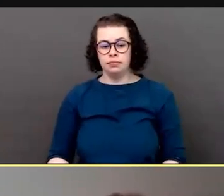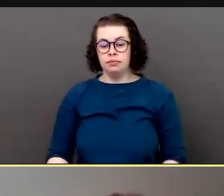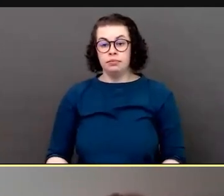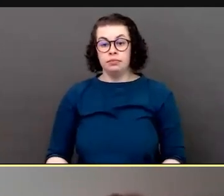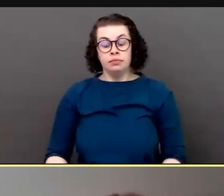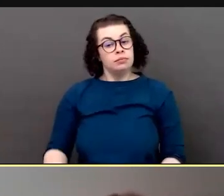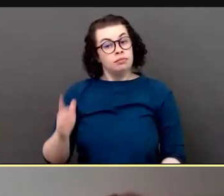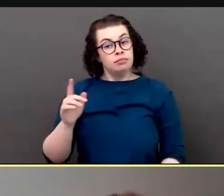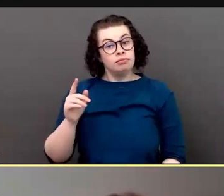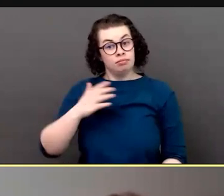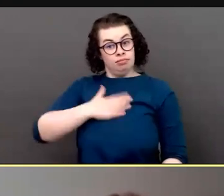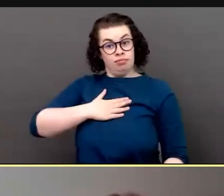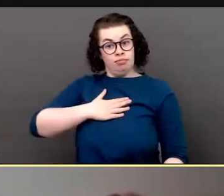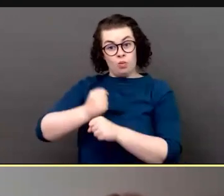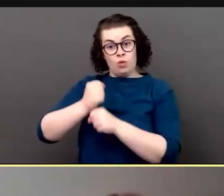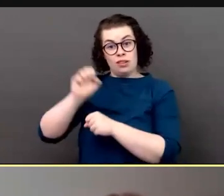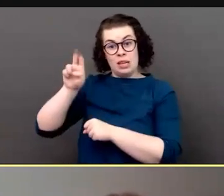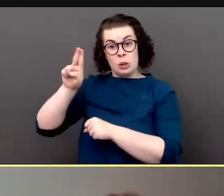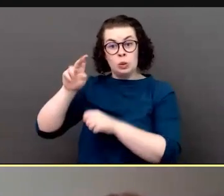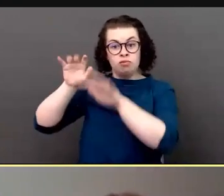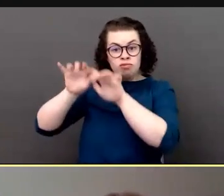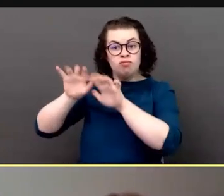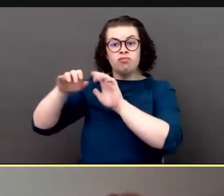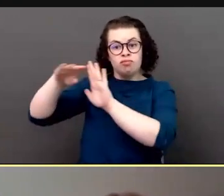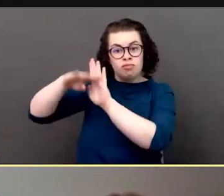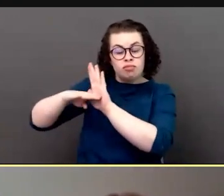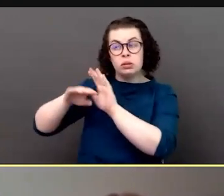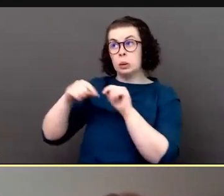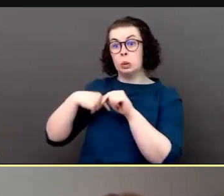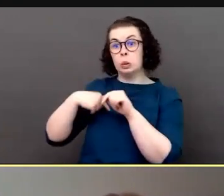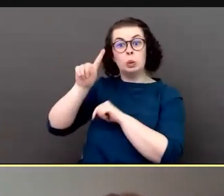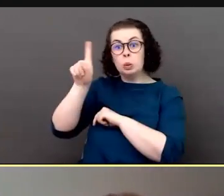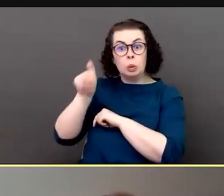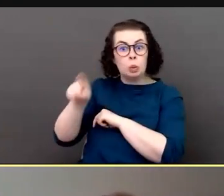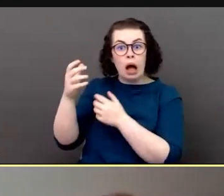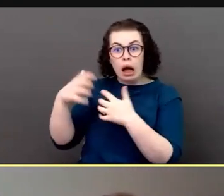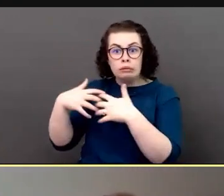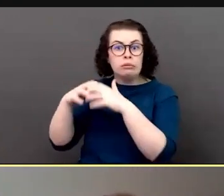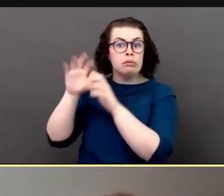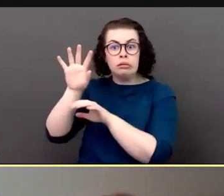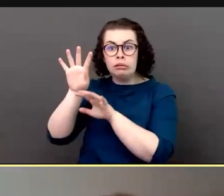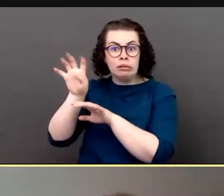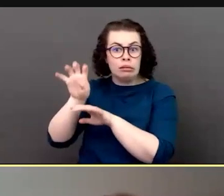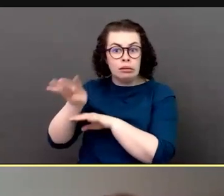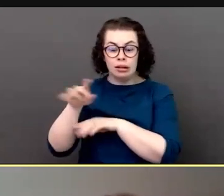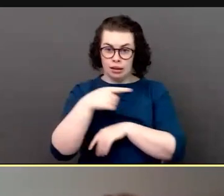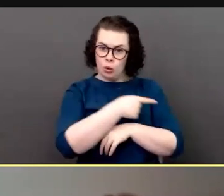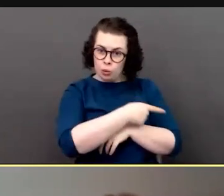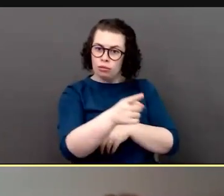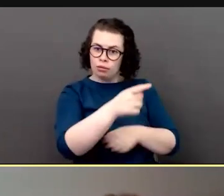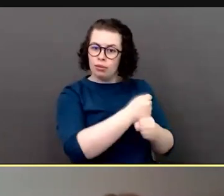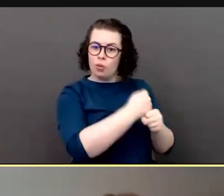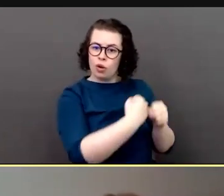policies where the outcome of your work can be used, like the European